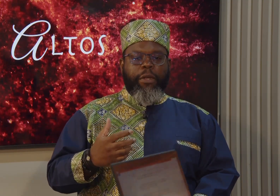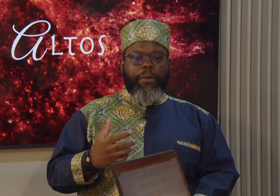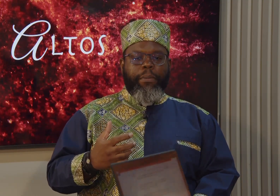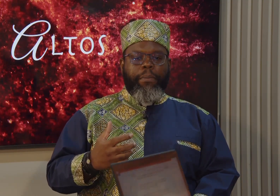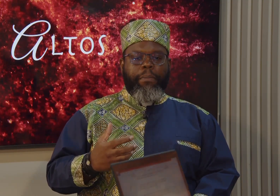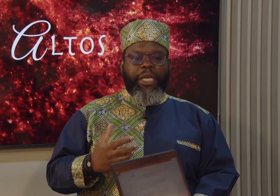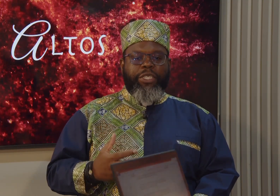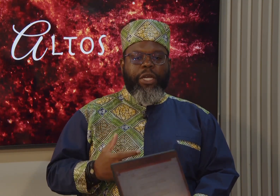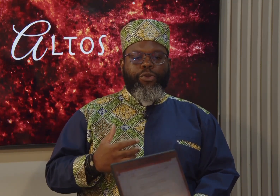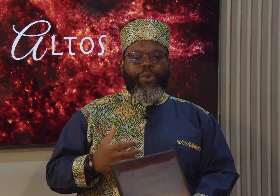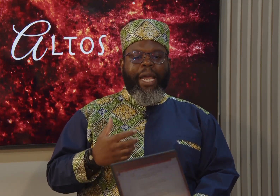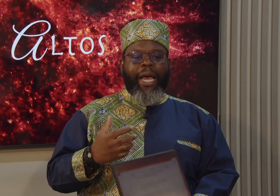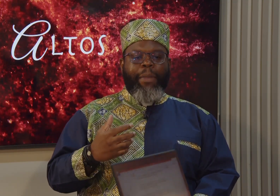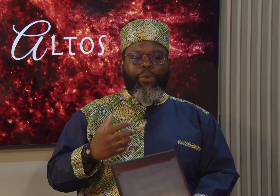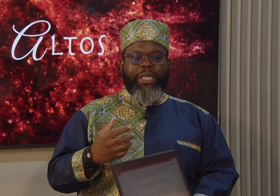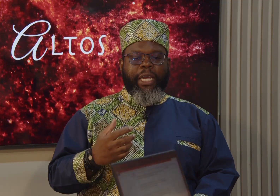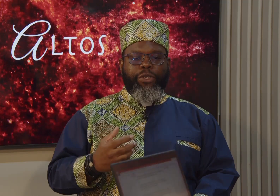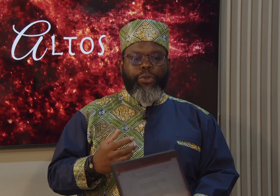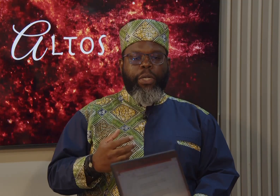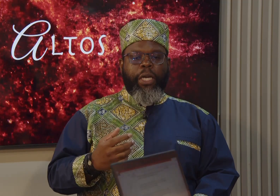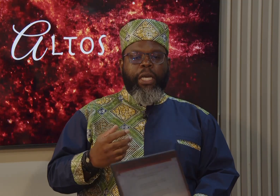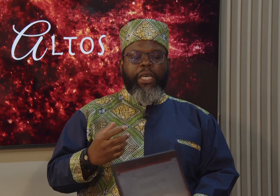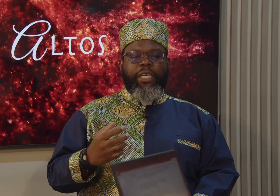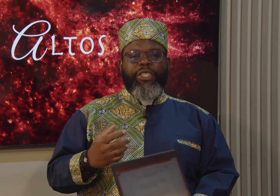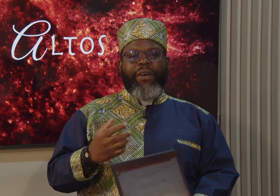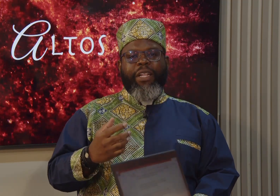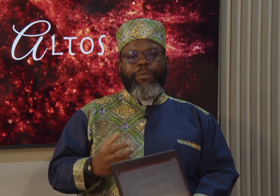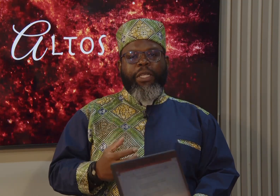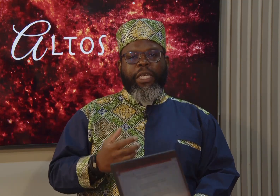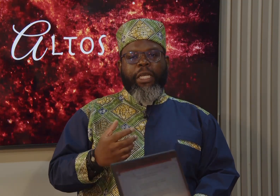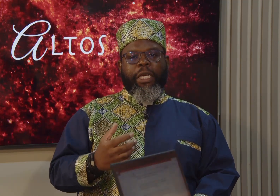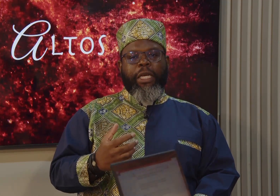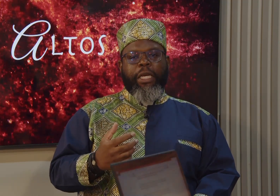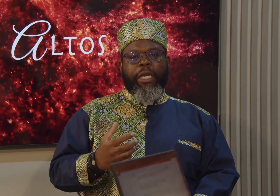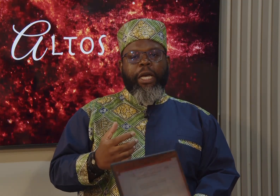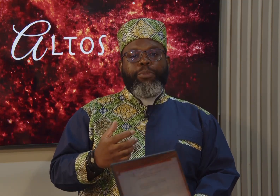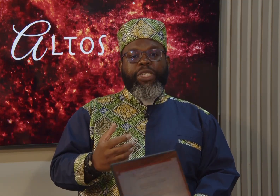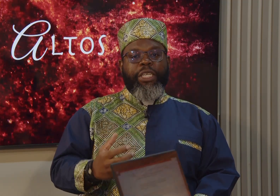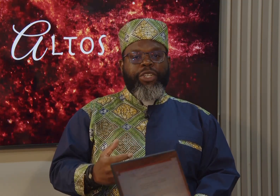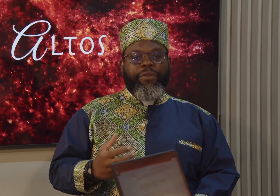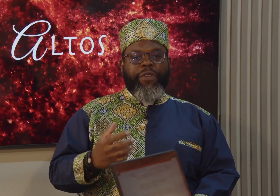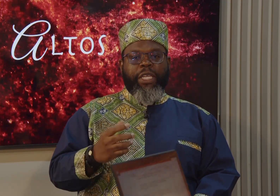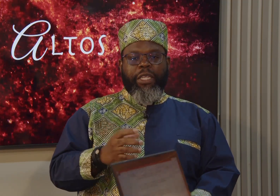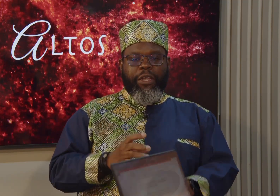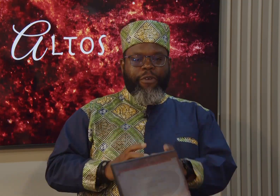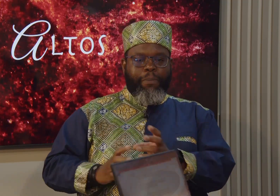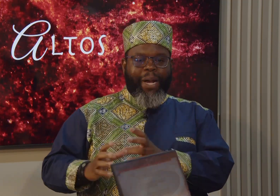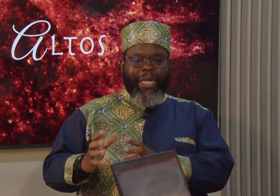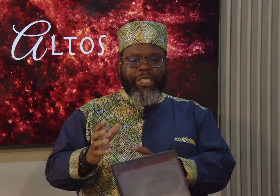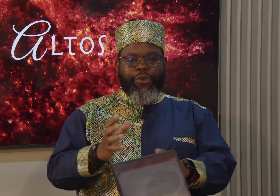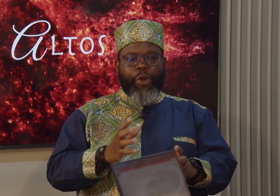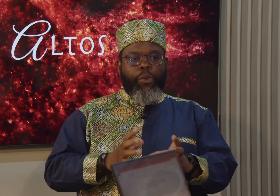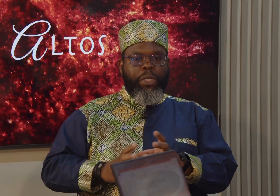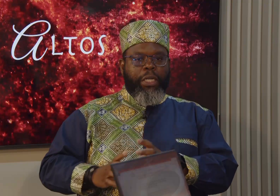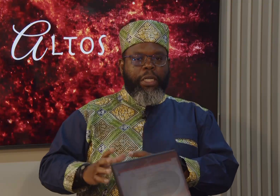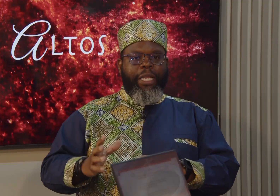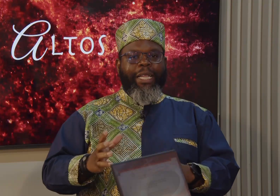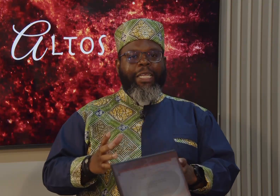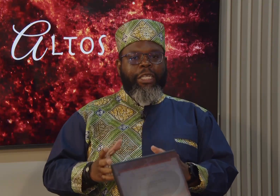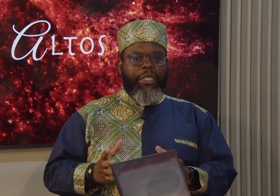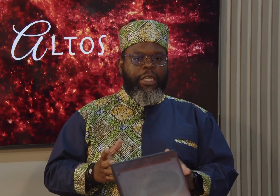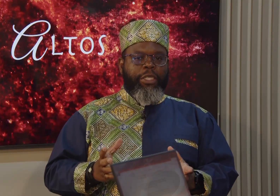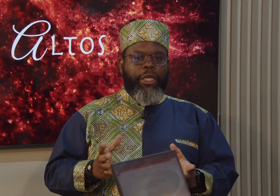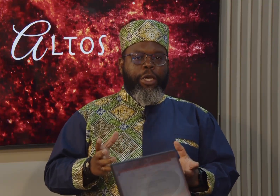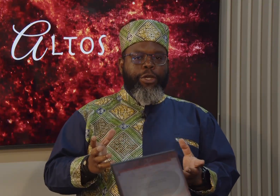solely based on who I am and what I do is to have a limited appreciation for the different parts around